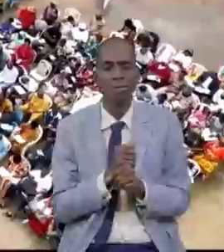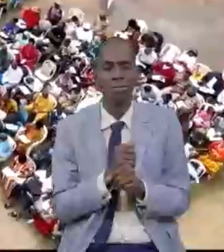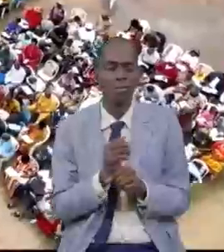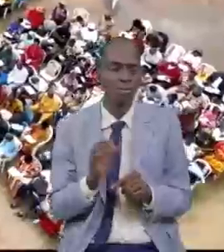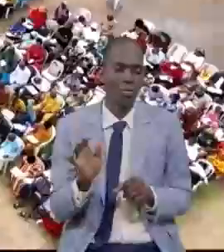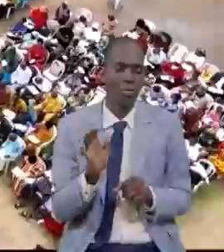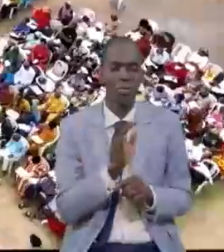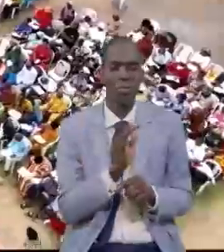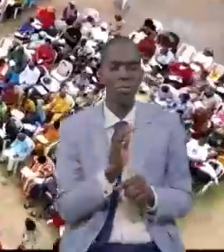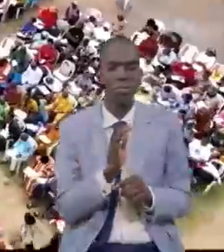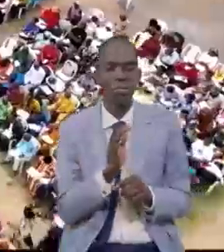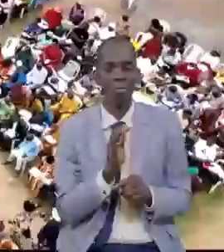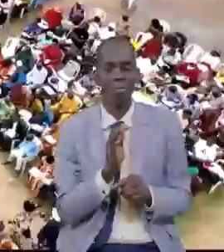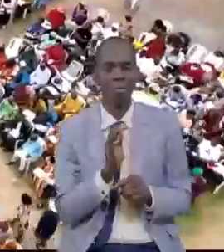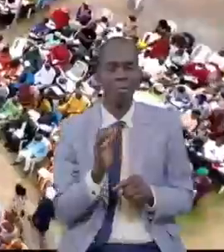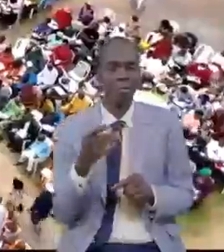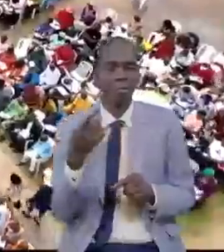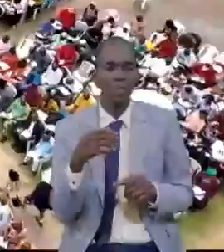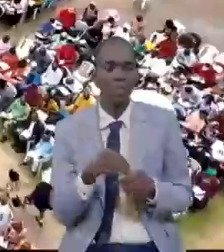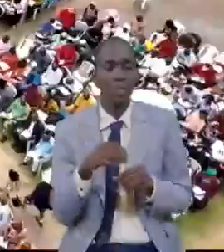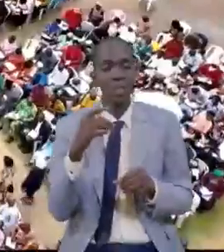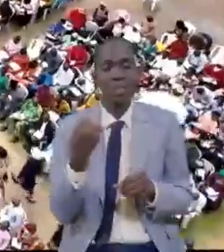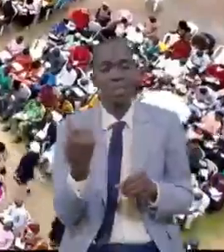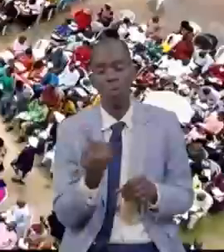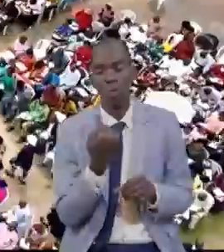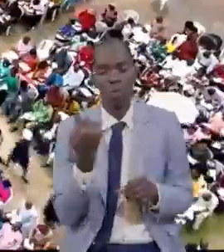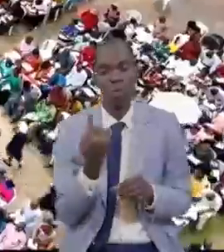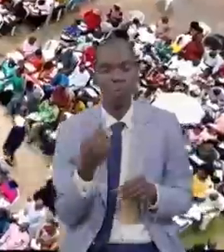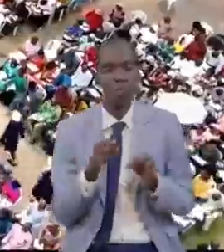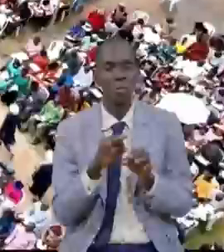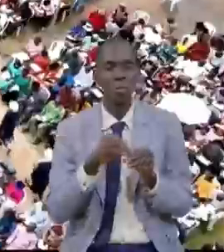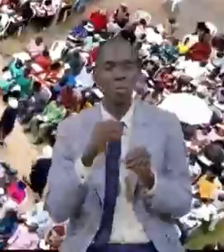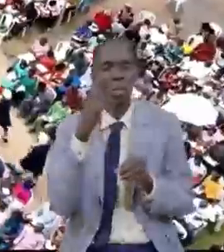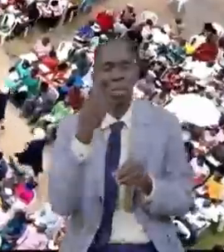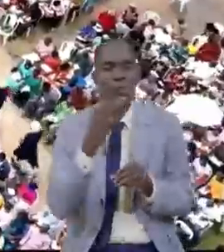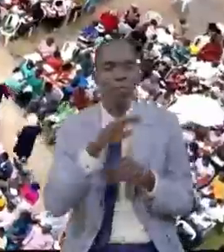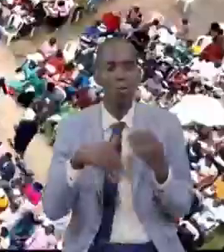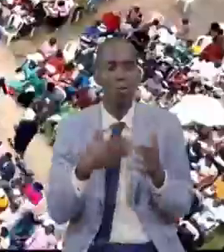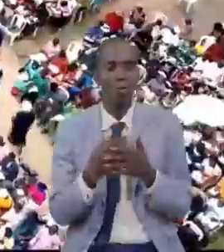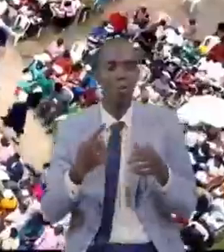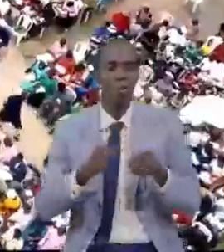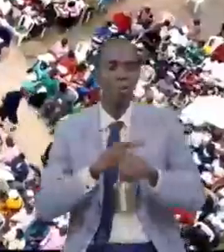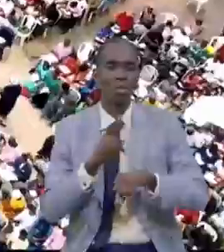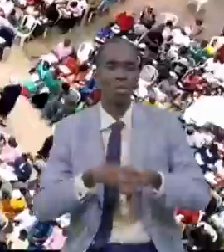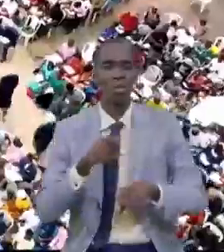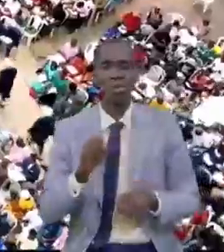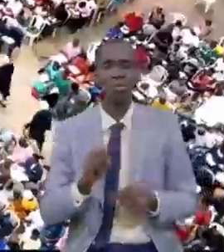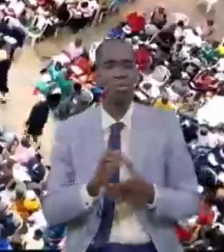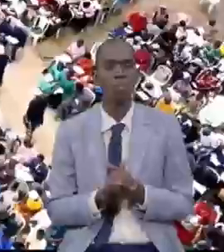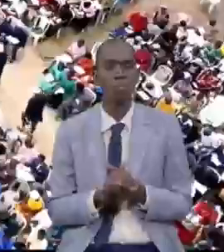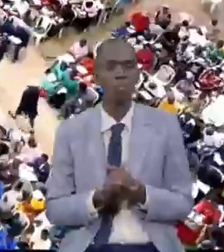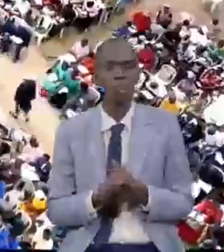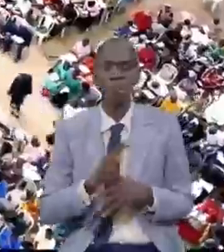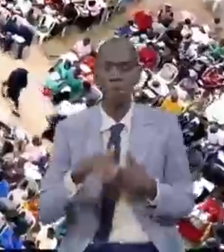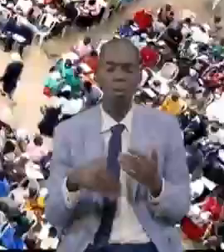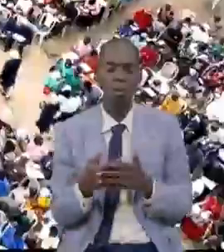the eyes of all the nations. All the nations, he hath made